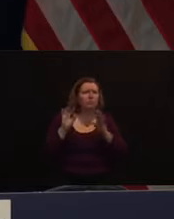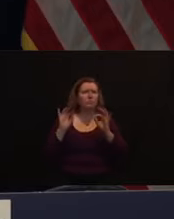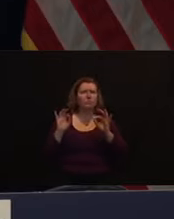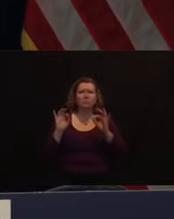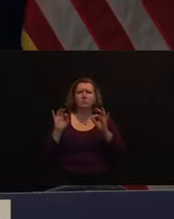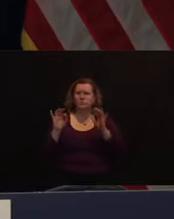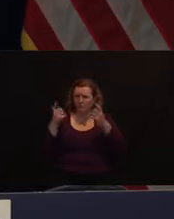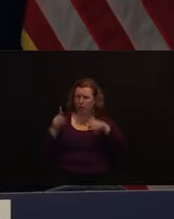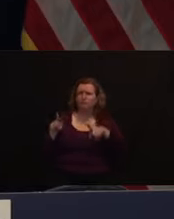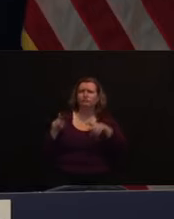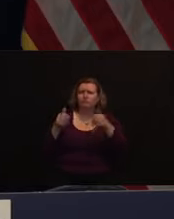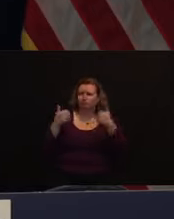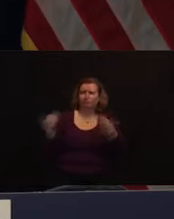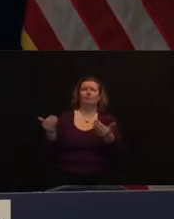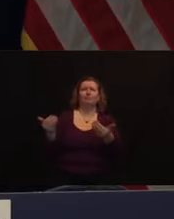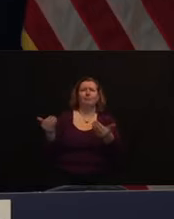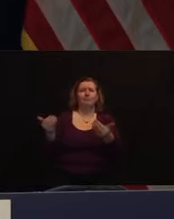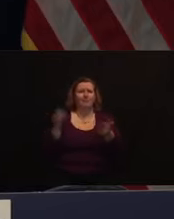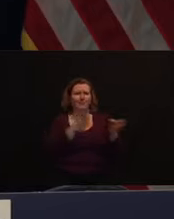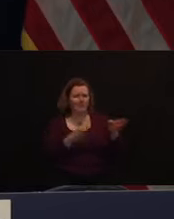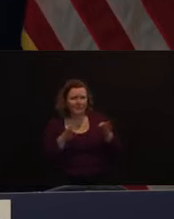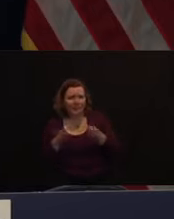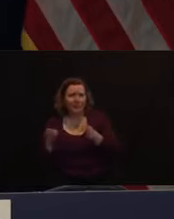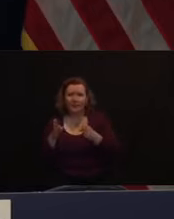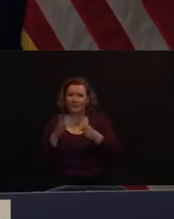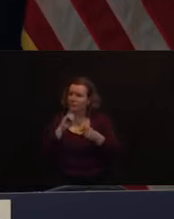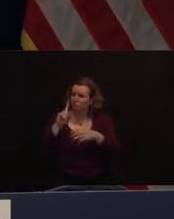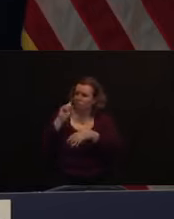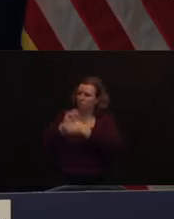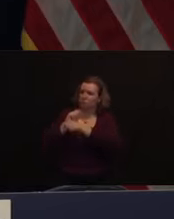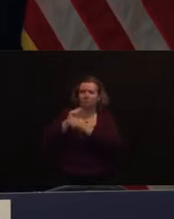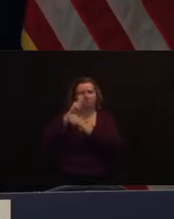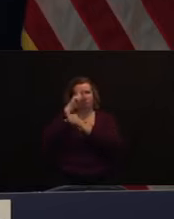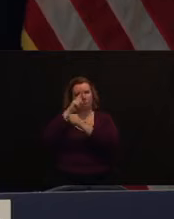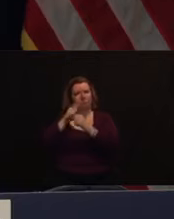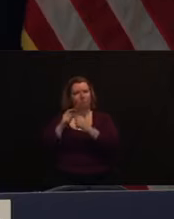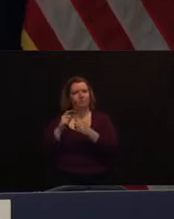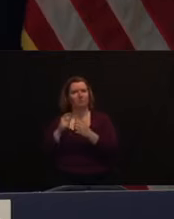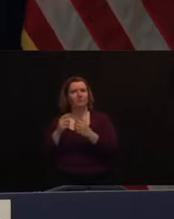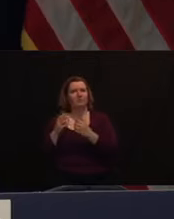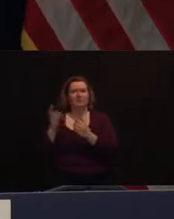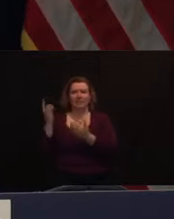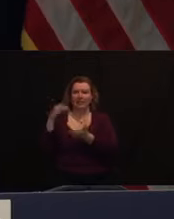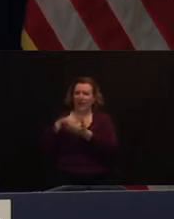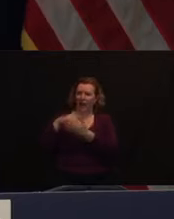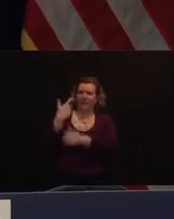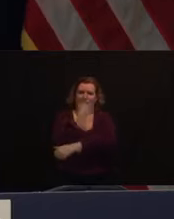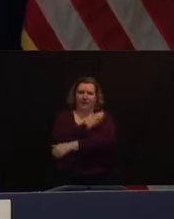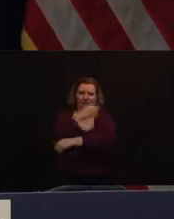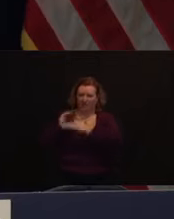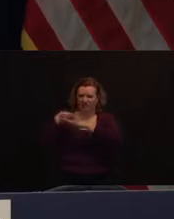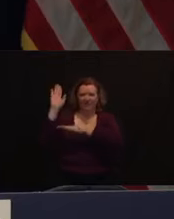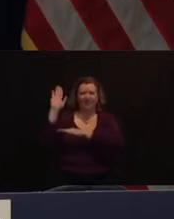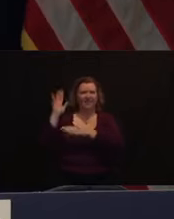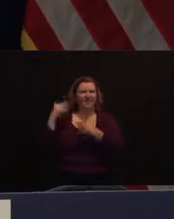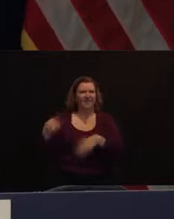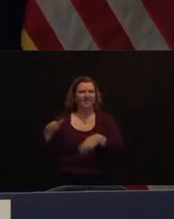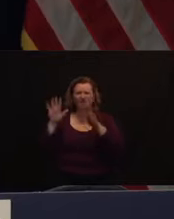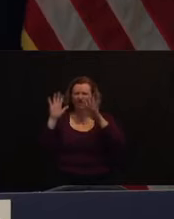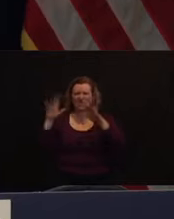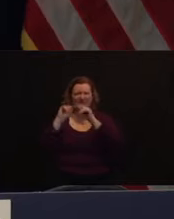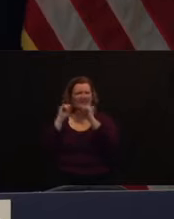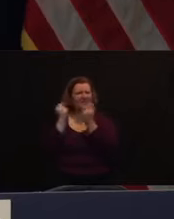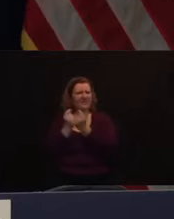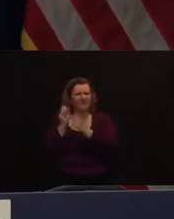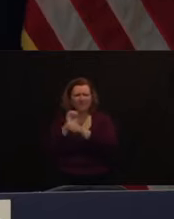ago became an operational, up and running 6,000 plus vaccines a day. Just a phenomenal team effort, so thank you for that,